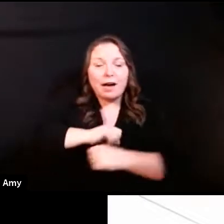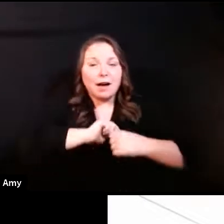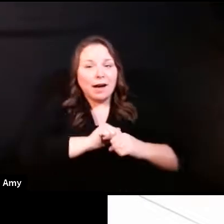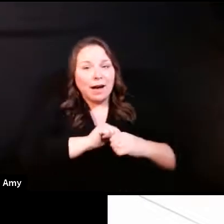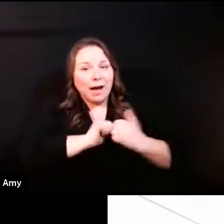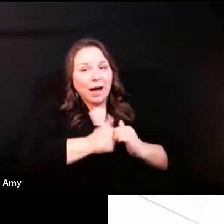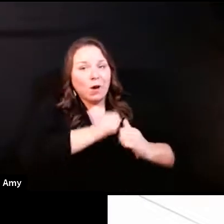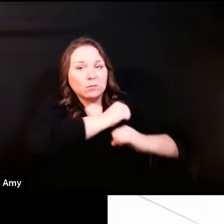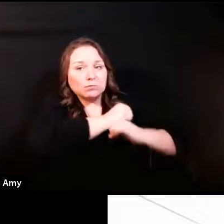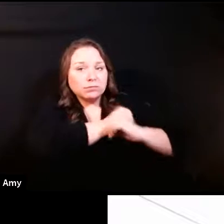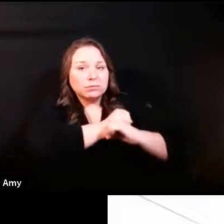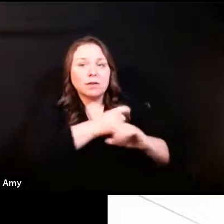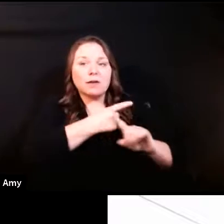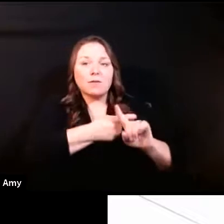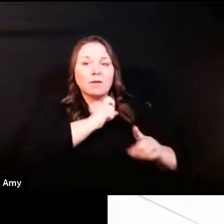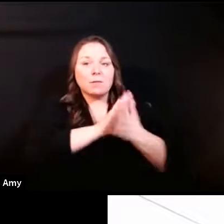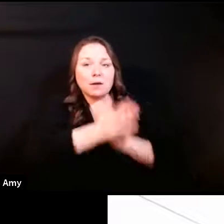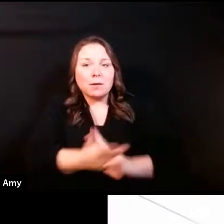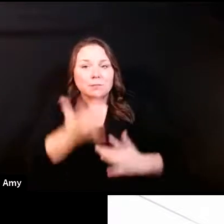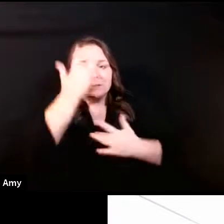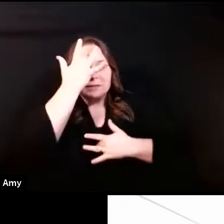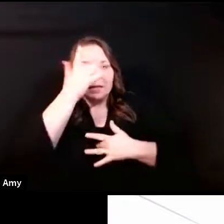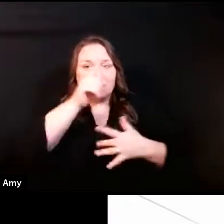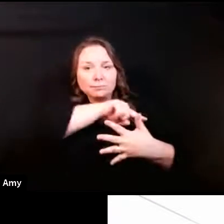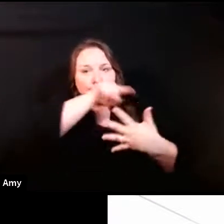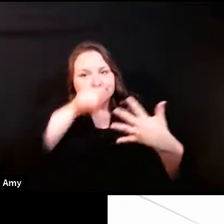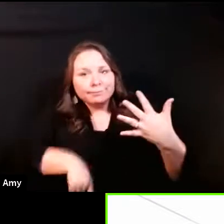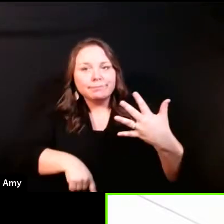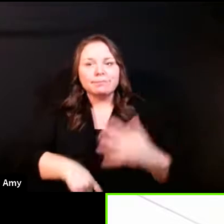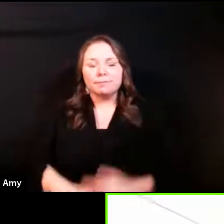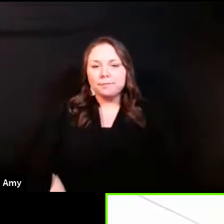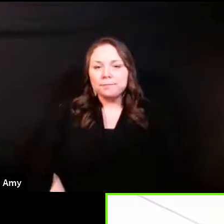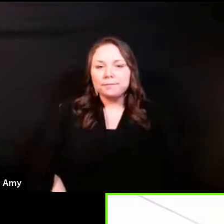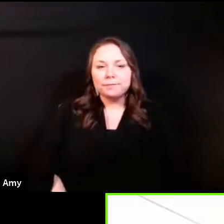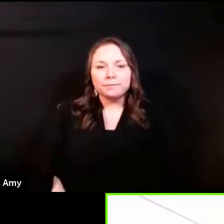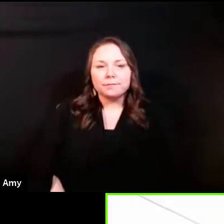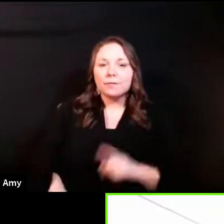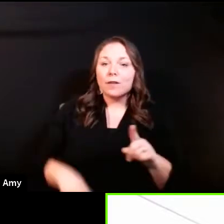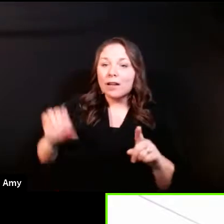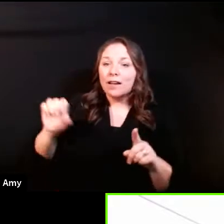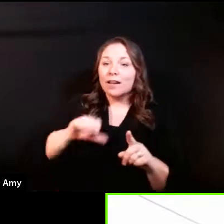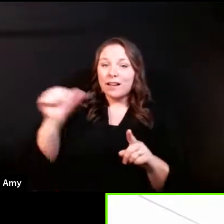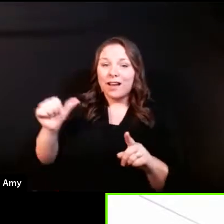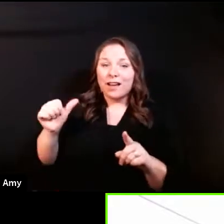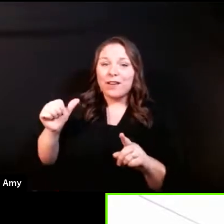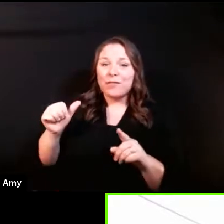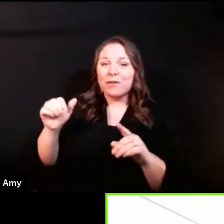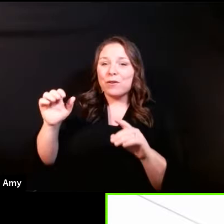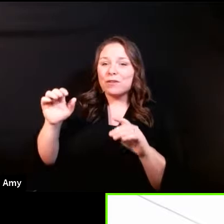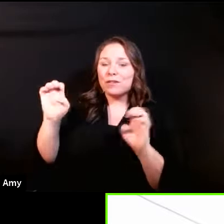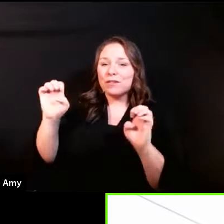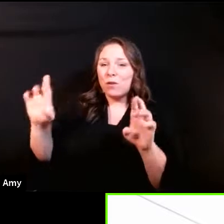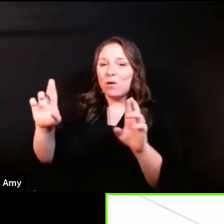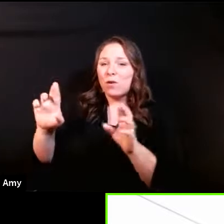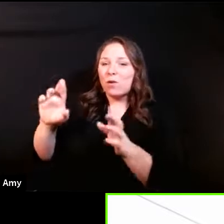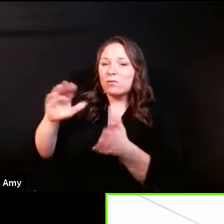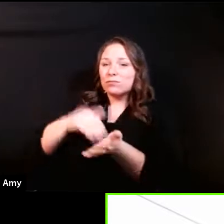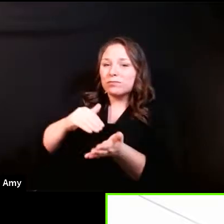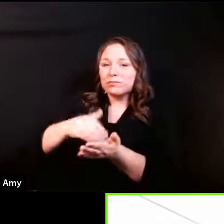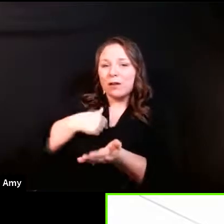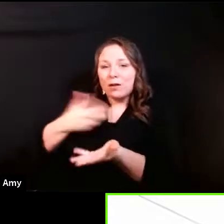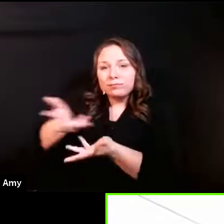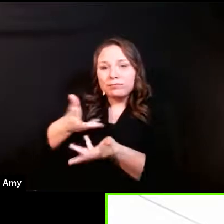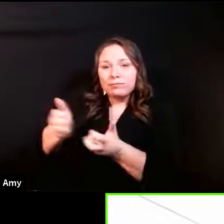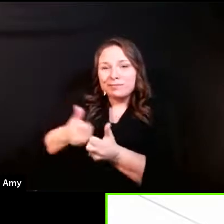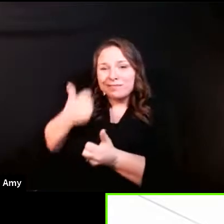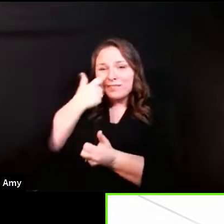against infection and just so many other aspects. Yeah, I've said another emergency room physician I've been speaking with over the past year said one of the things that has really been